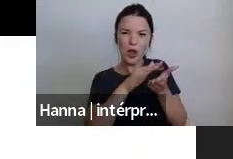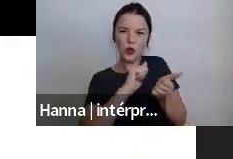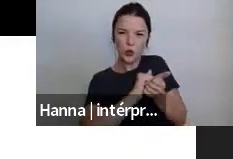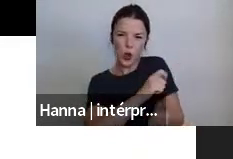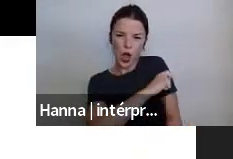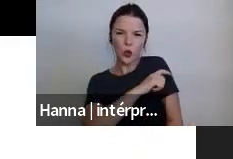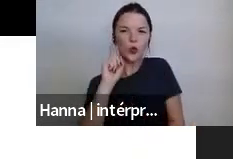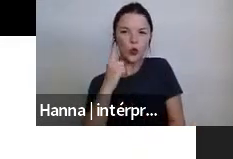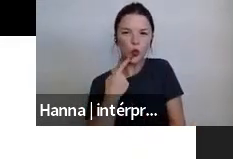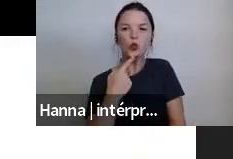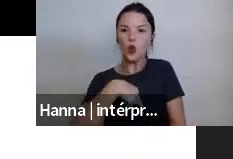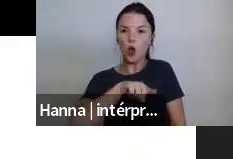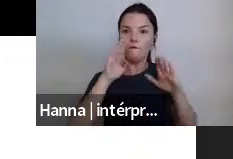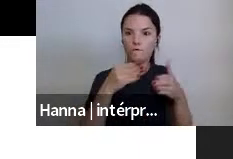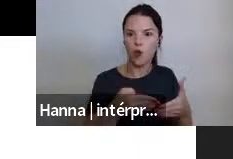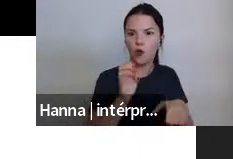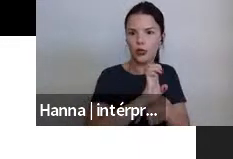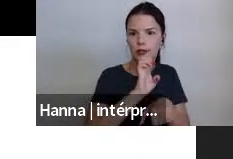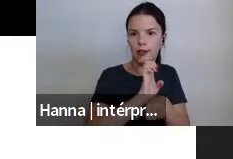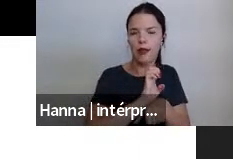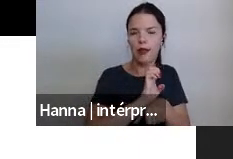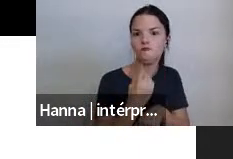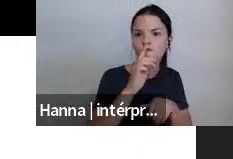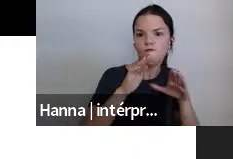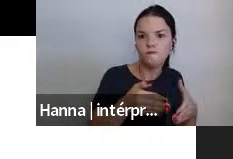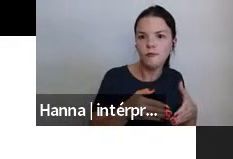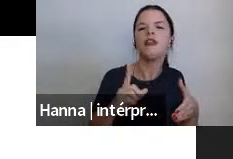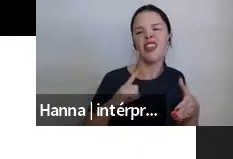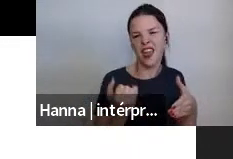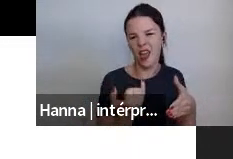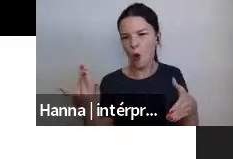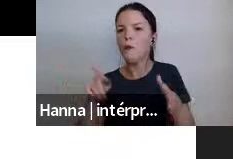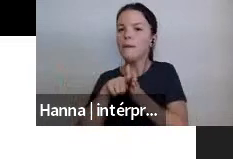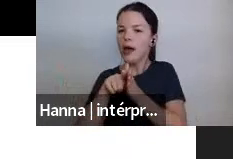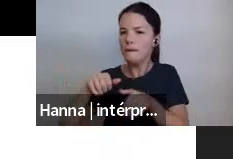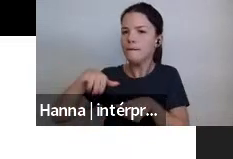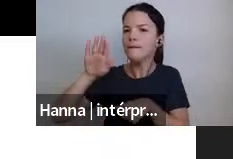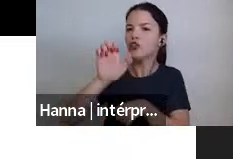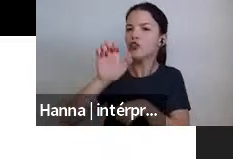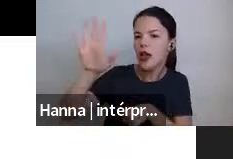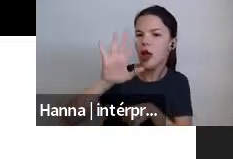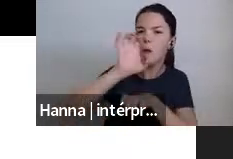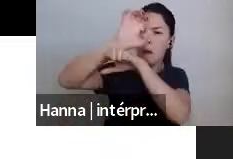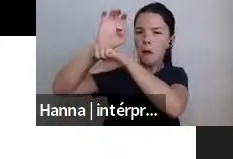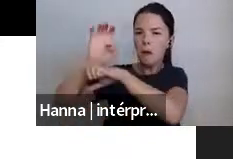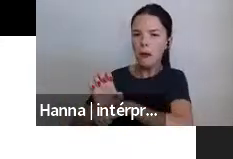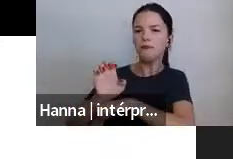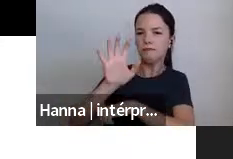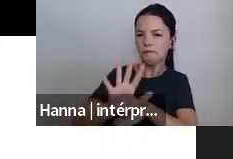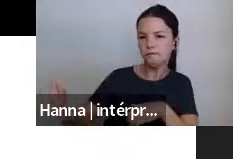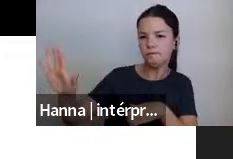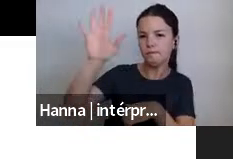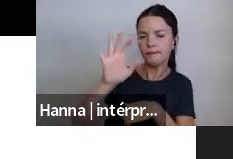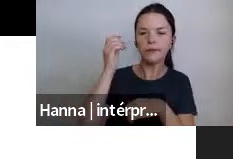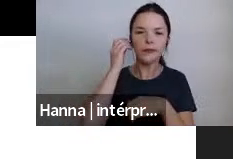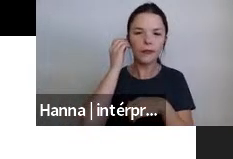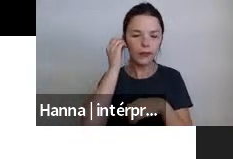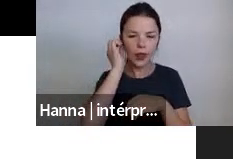yeah, so far we have work on Libras